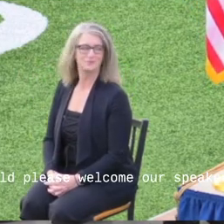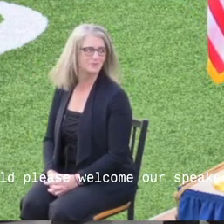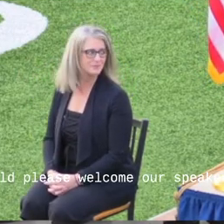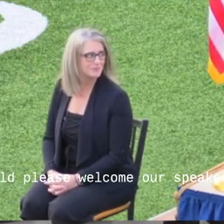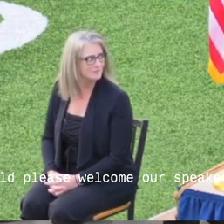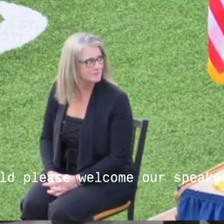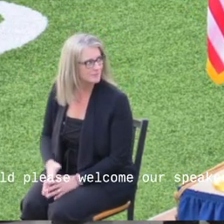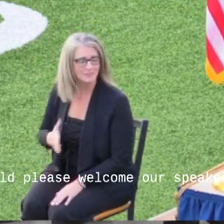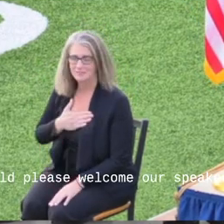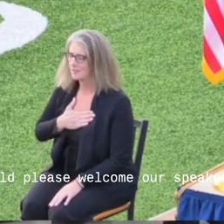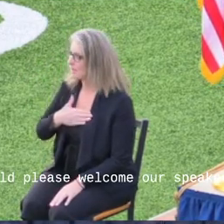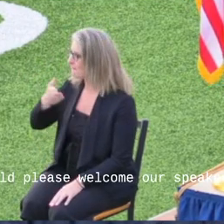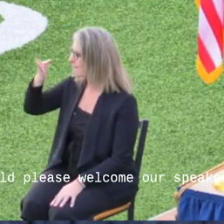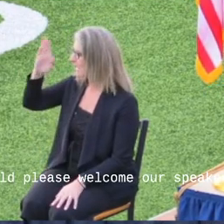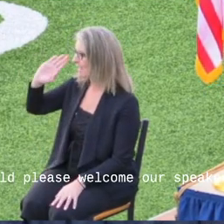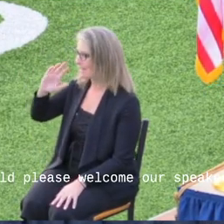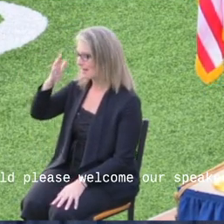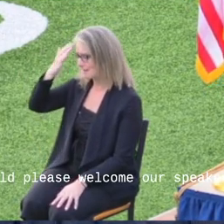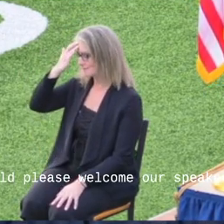Oh my God.